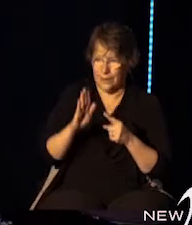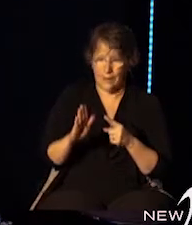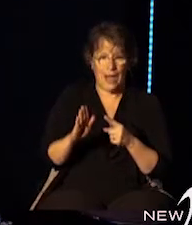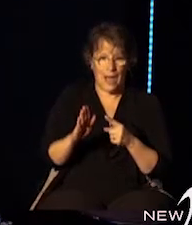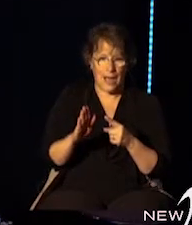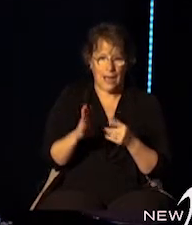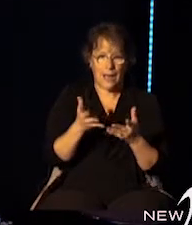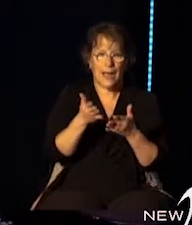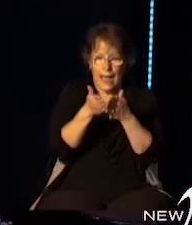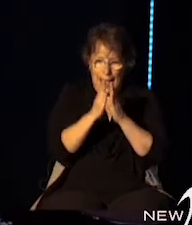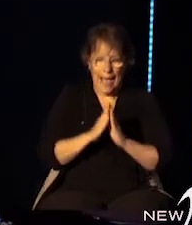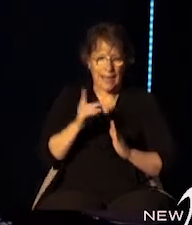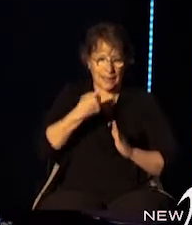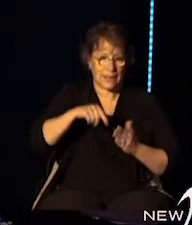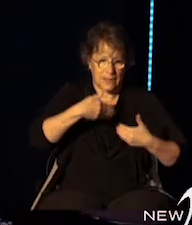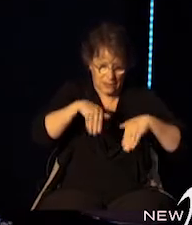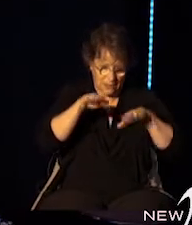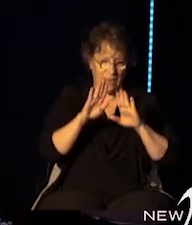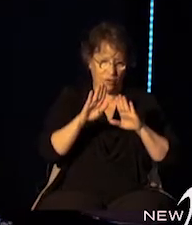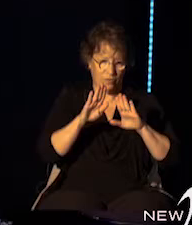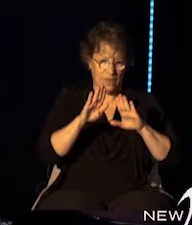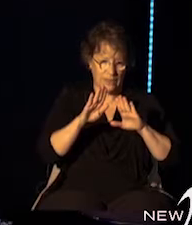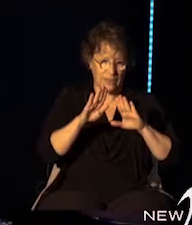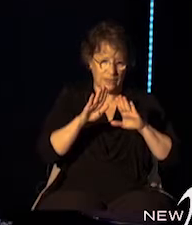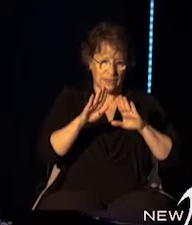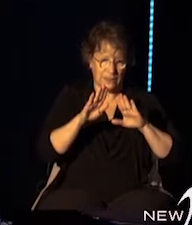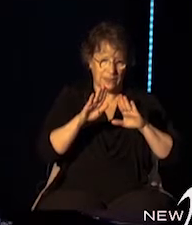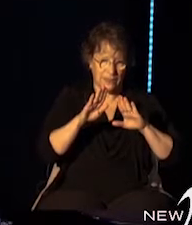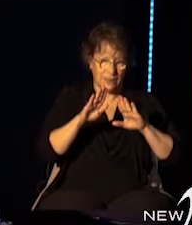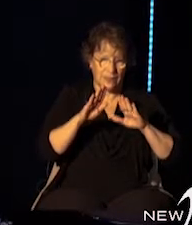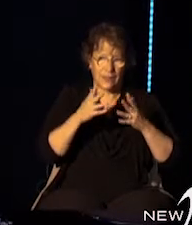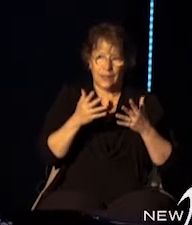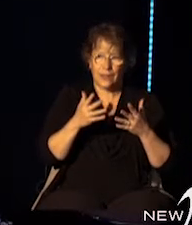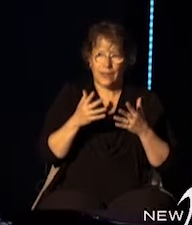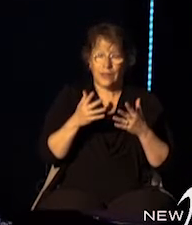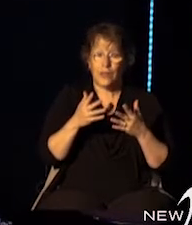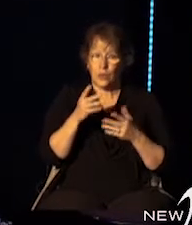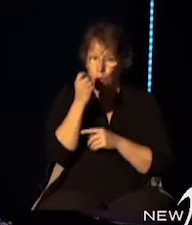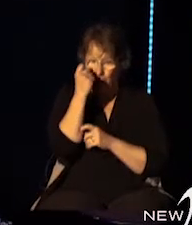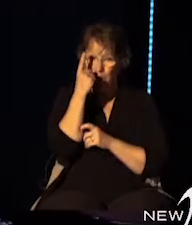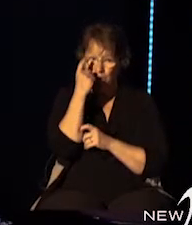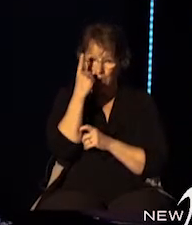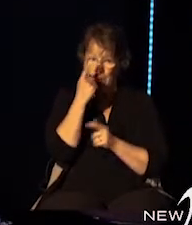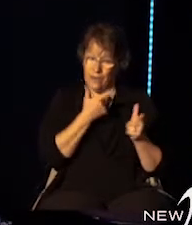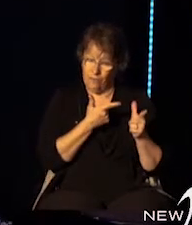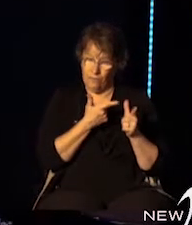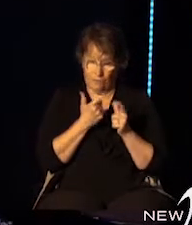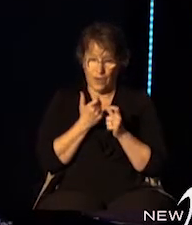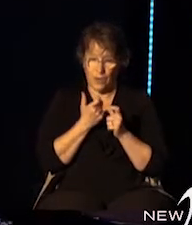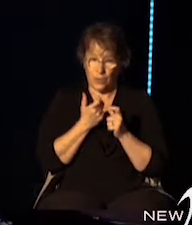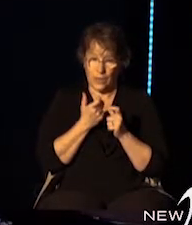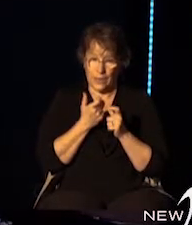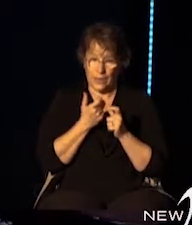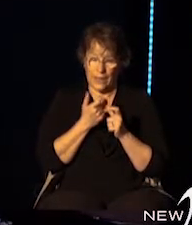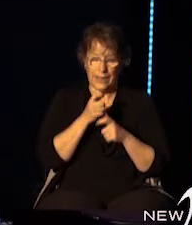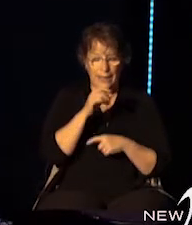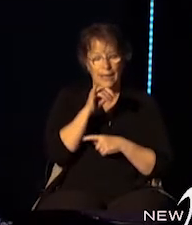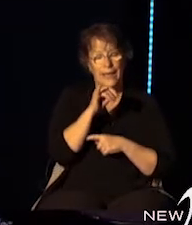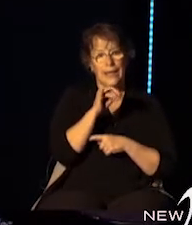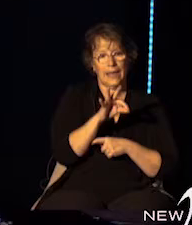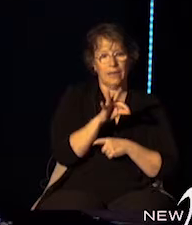God calls us to risk for Him, we find out really quick if safety and